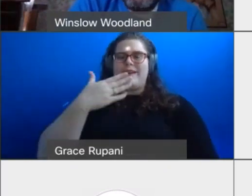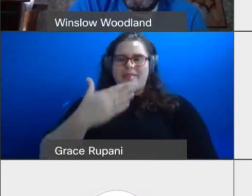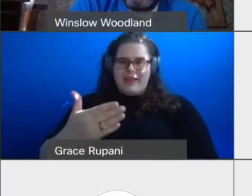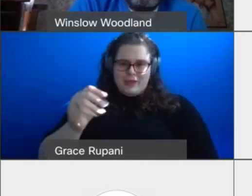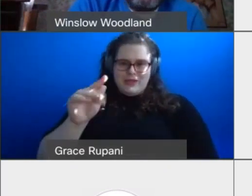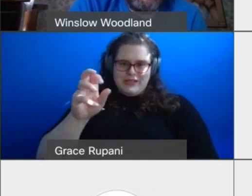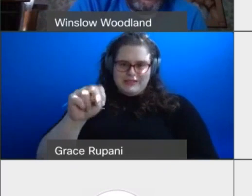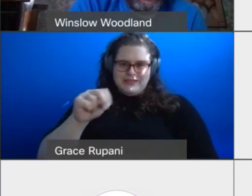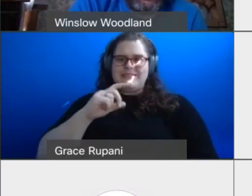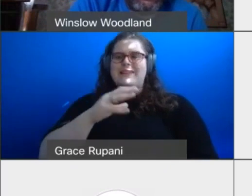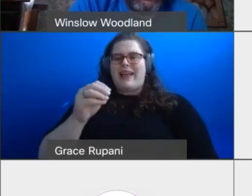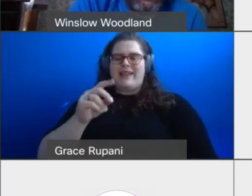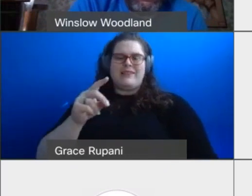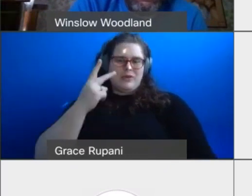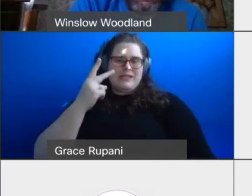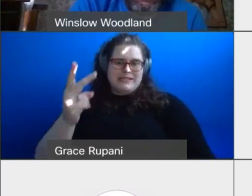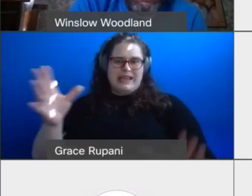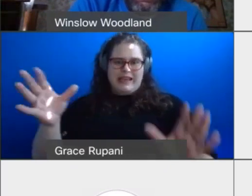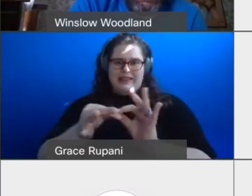link there.